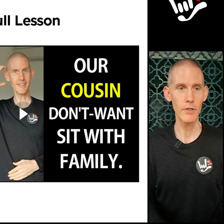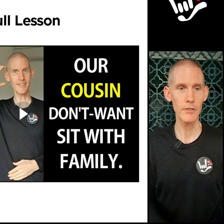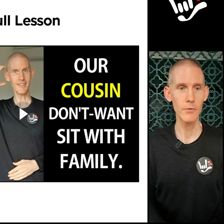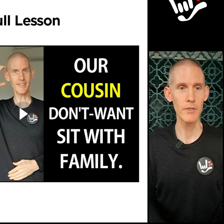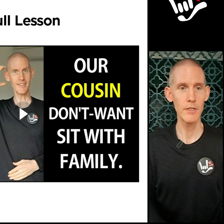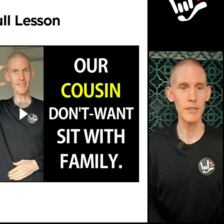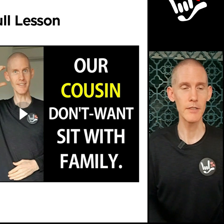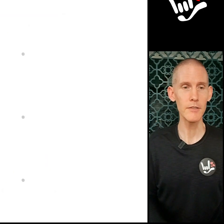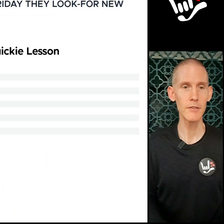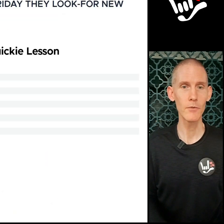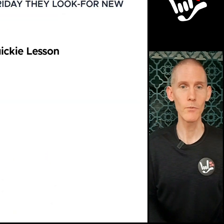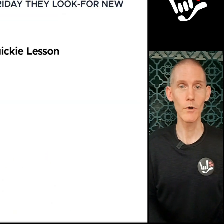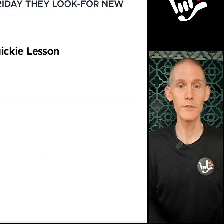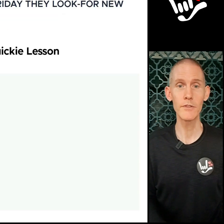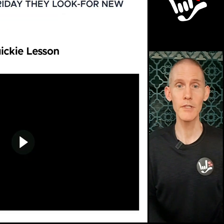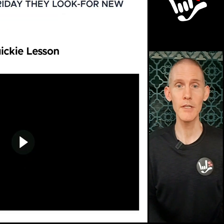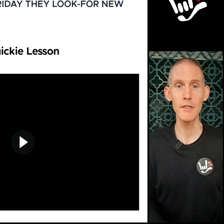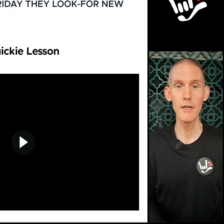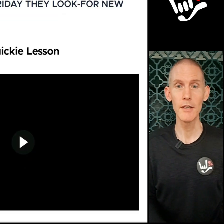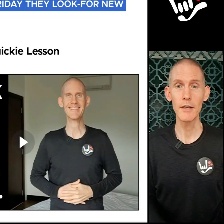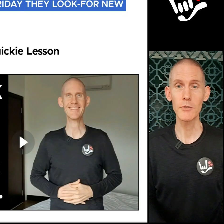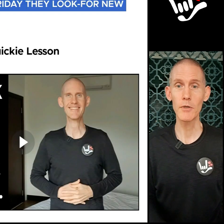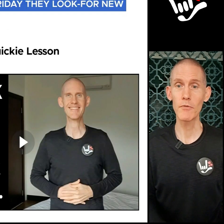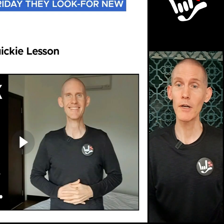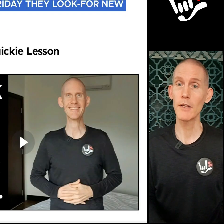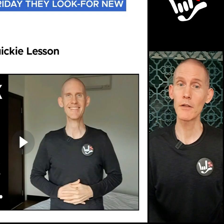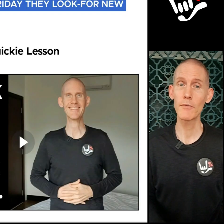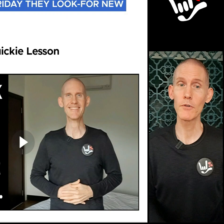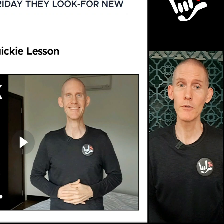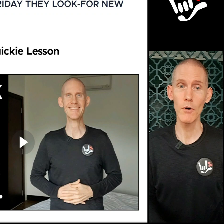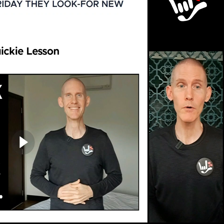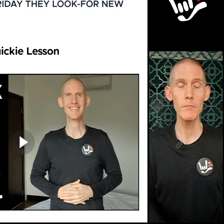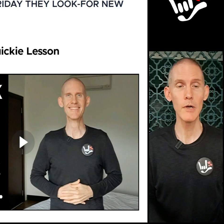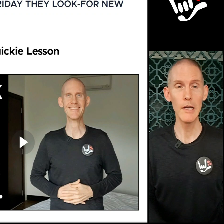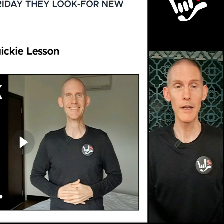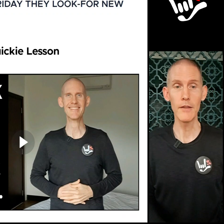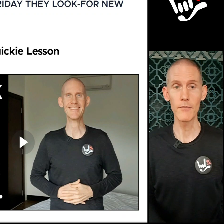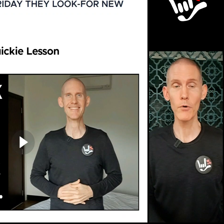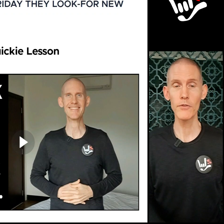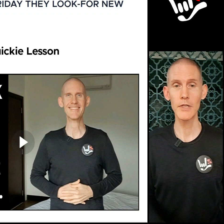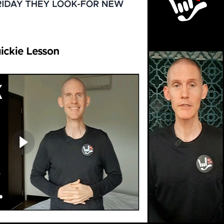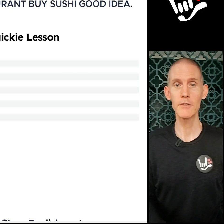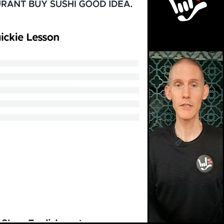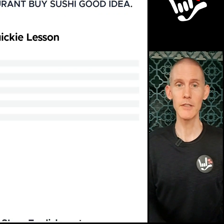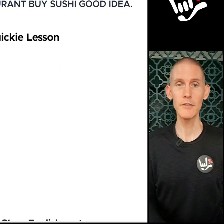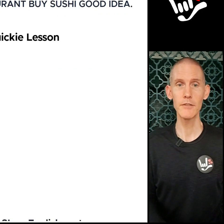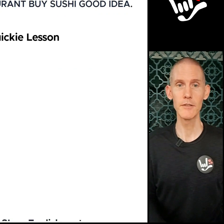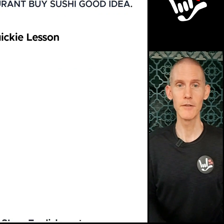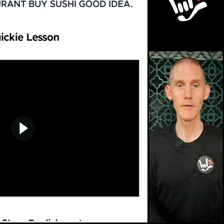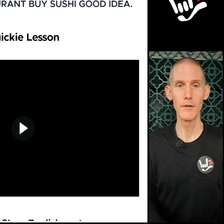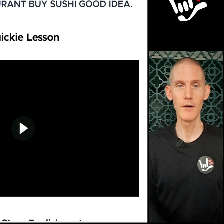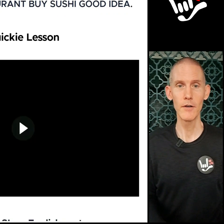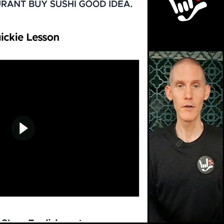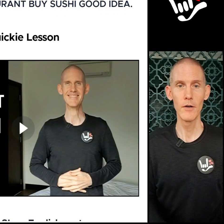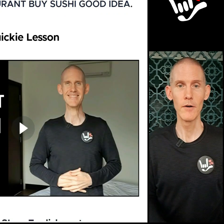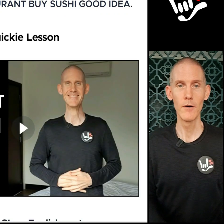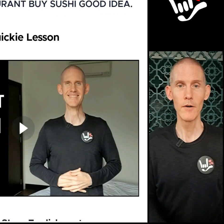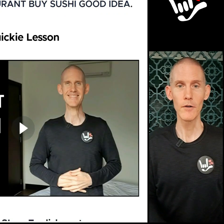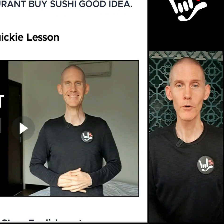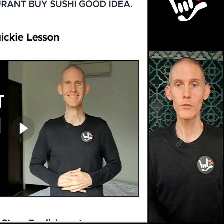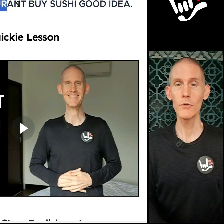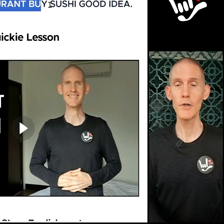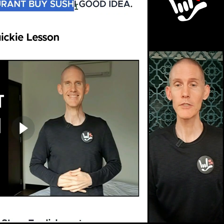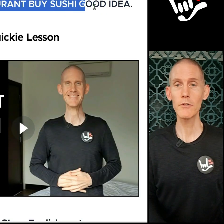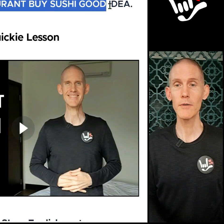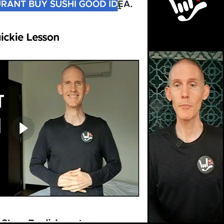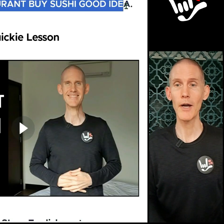right, so the next one is 1C. Next week, Friday, they look for a new home. And the 4th sentence is,